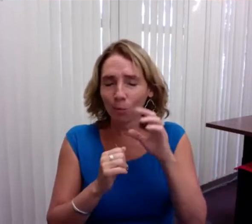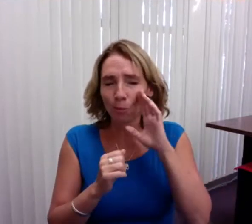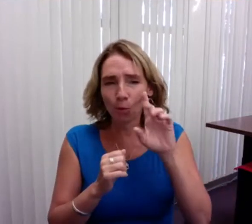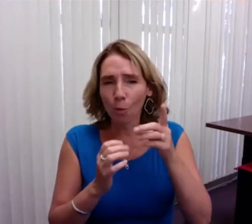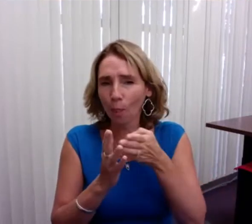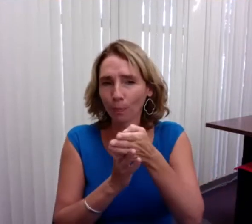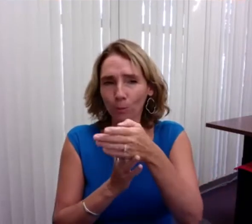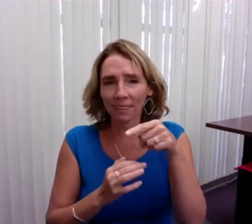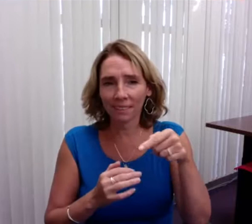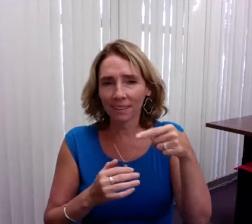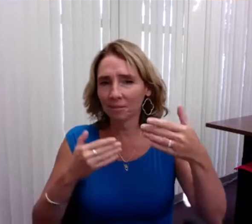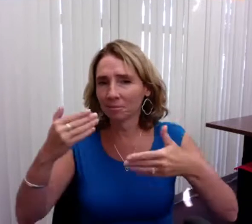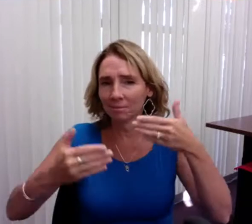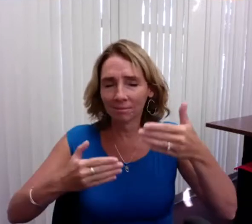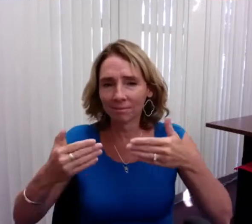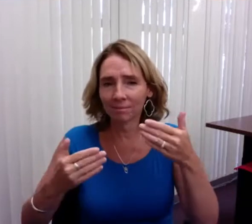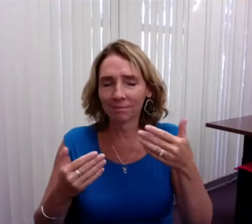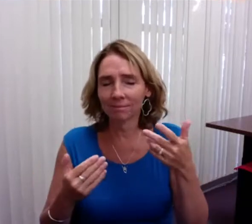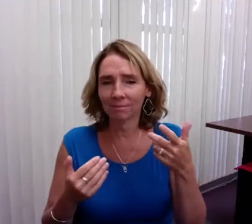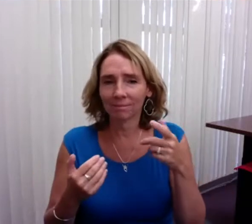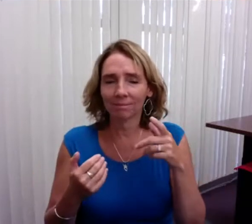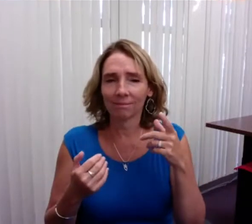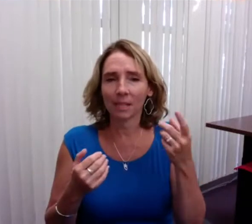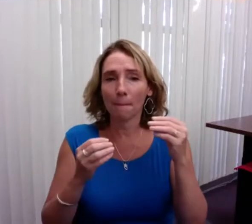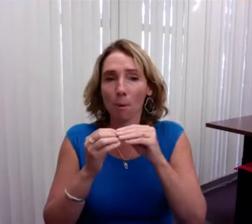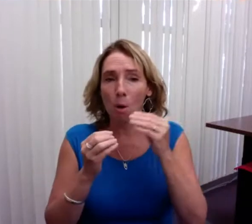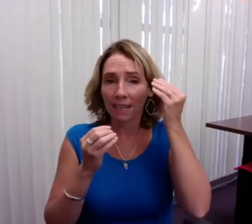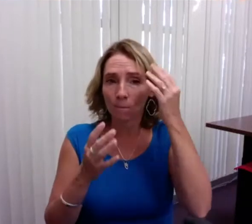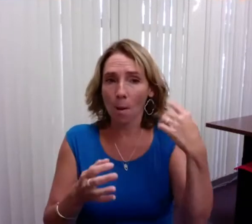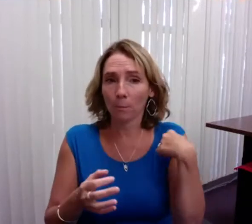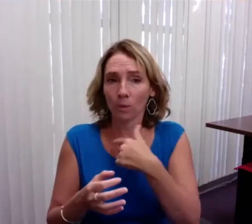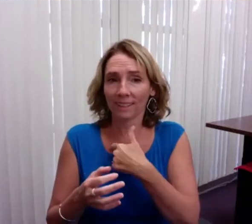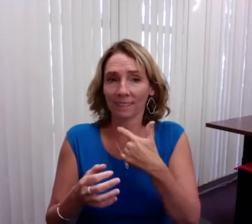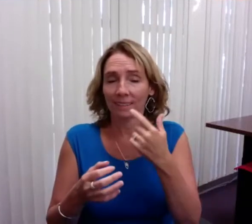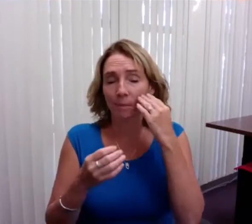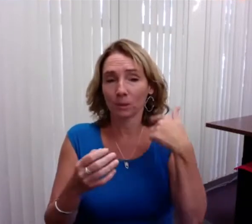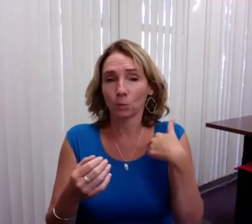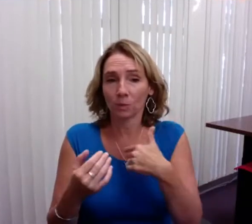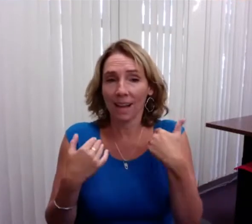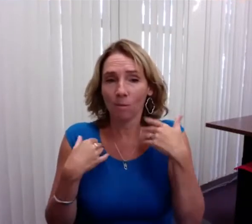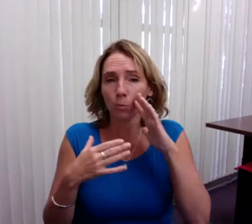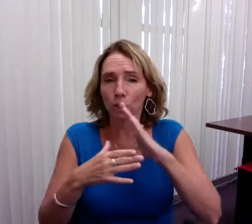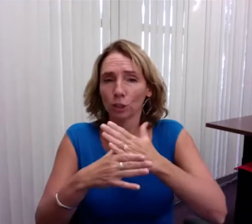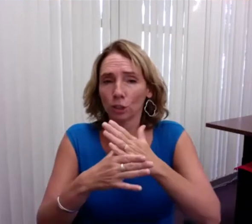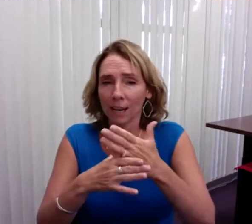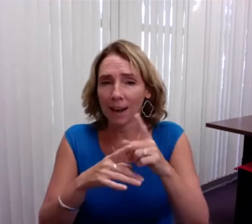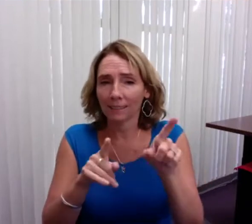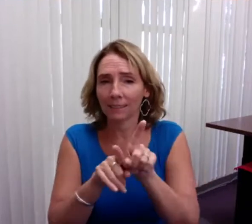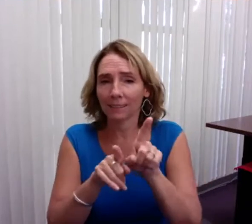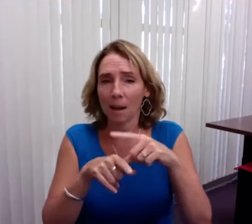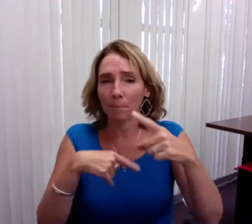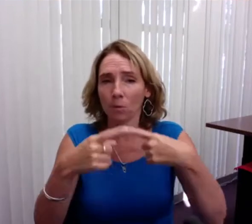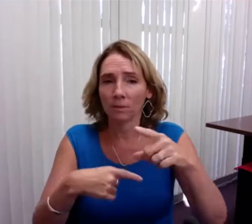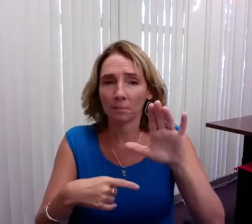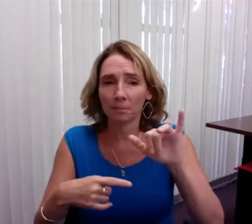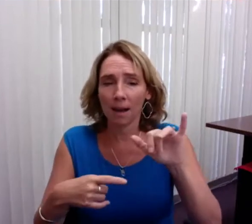is important. We are in this together, right? So just a reminder there, the more information we